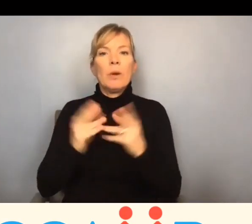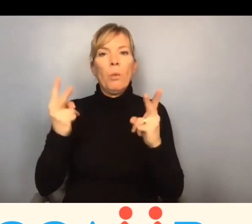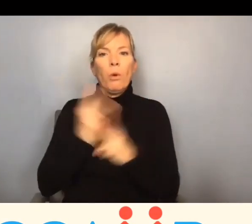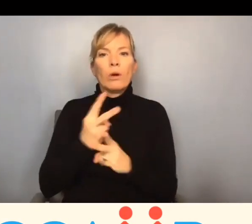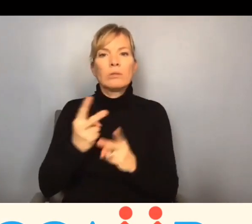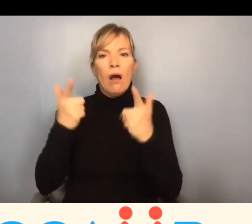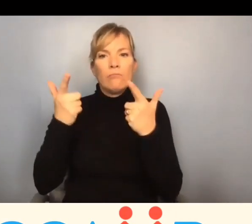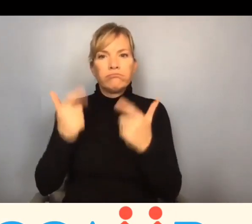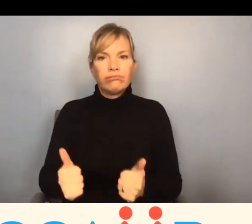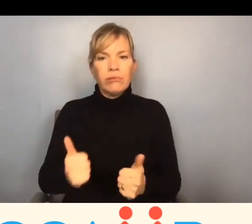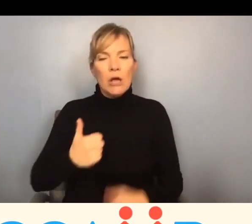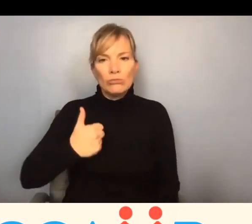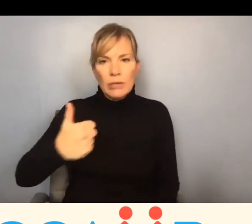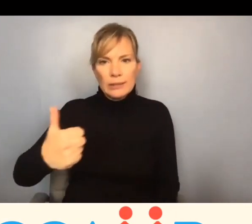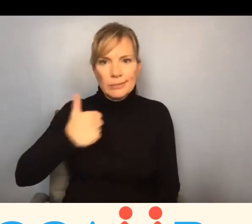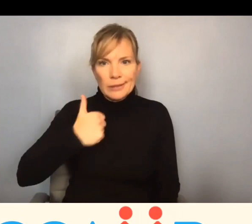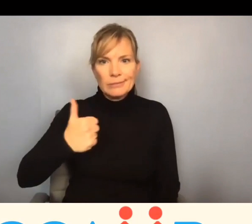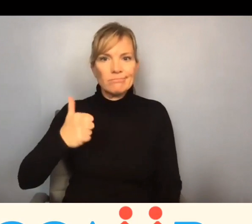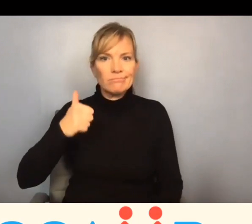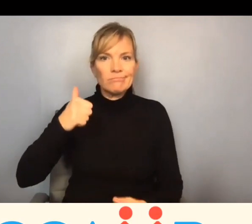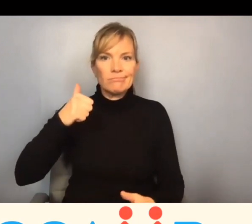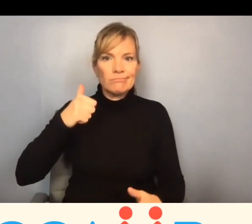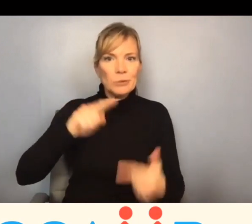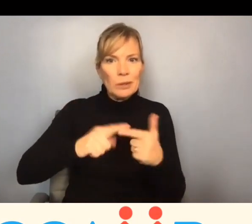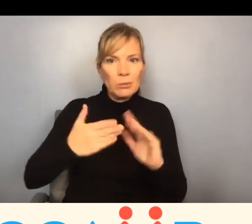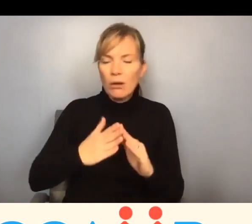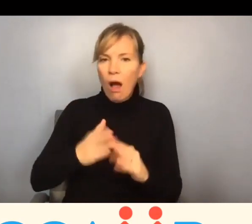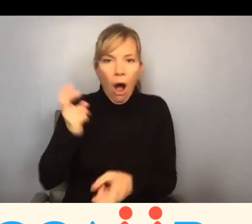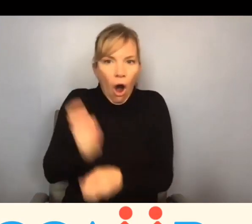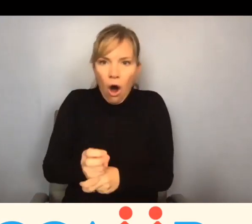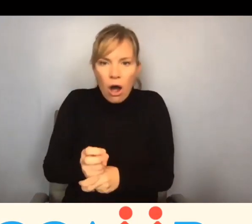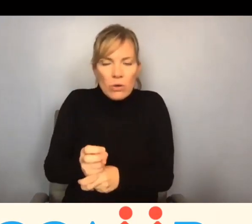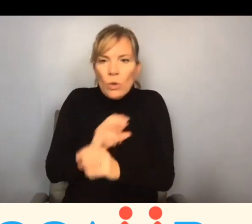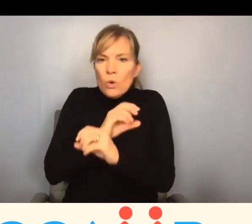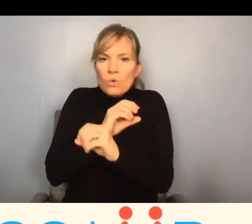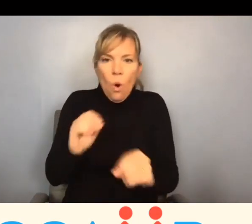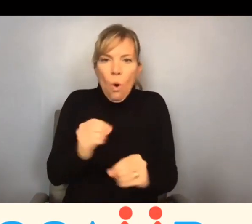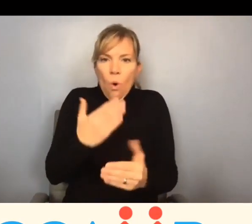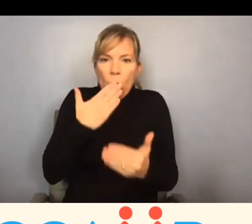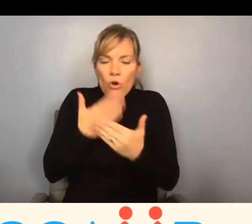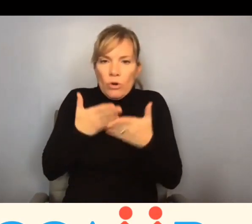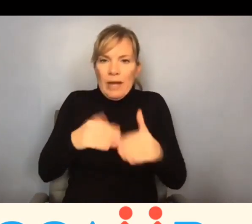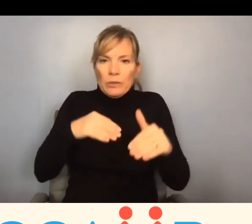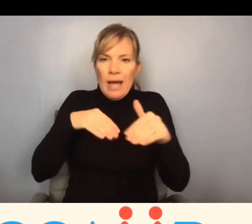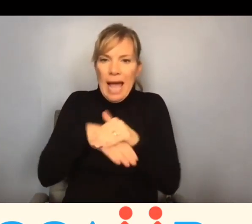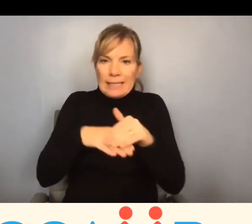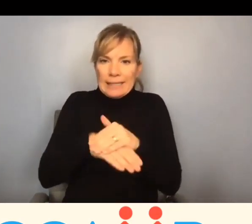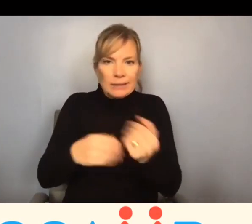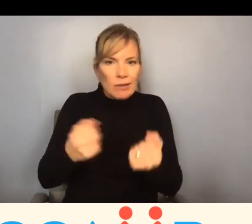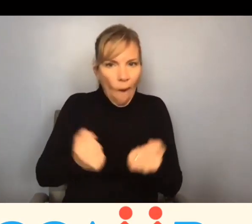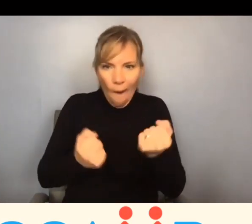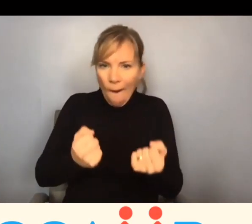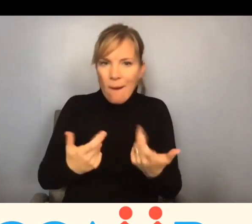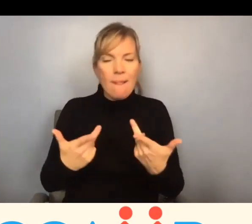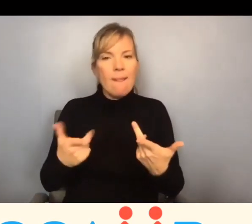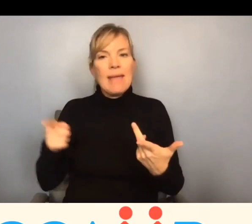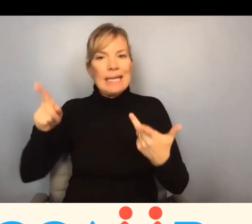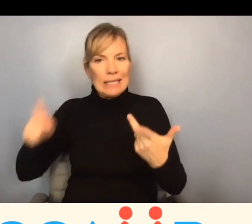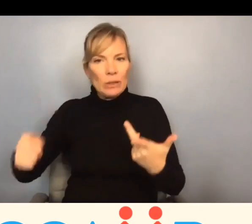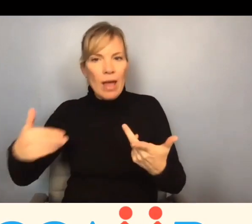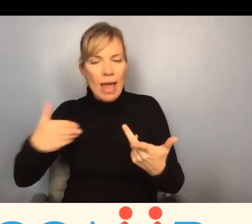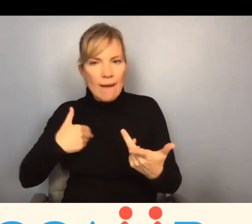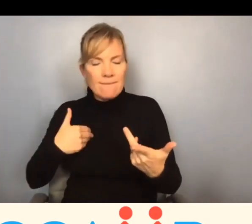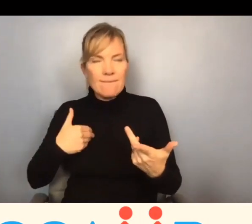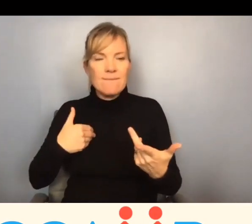And transportation in the community was very difficult for them because they did not have a good way to access their vehicles. They needed to have